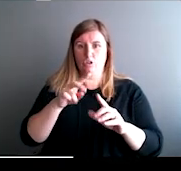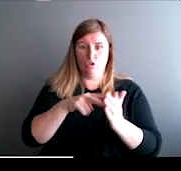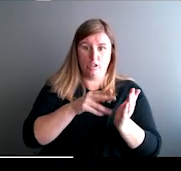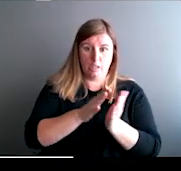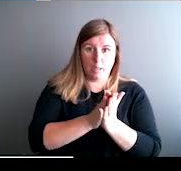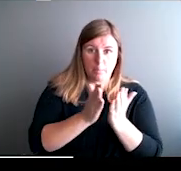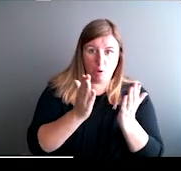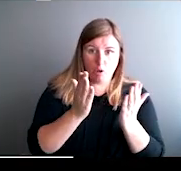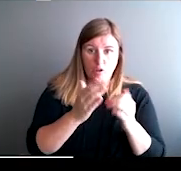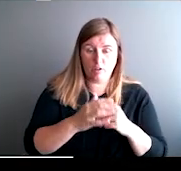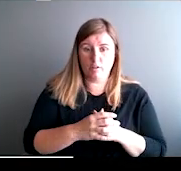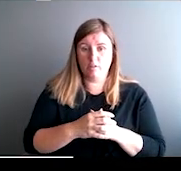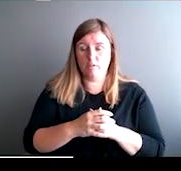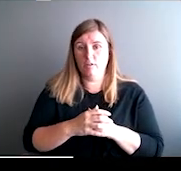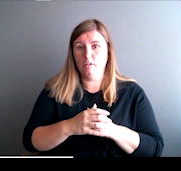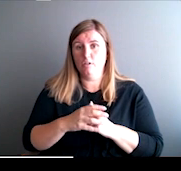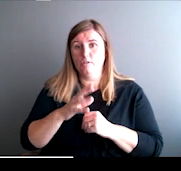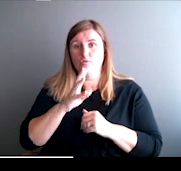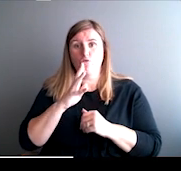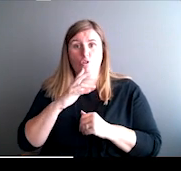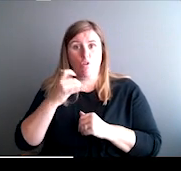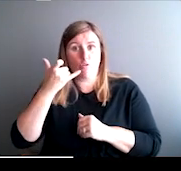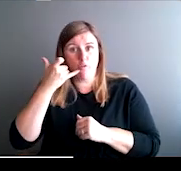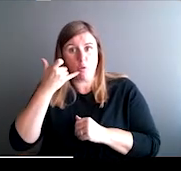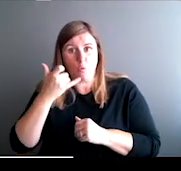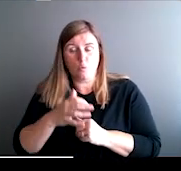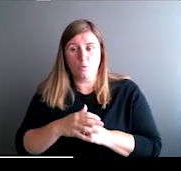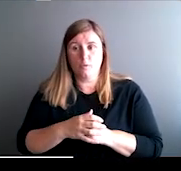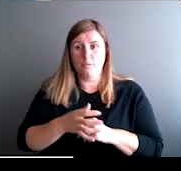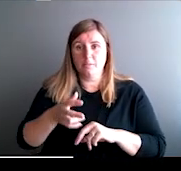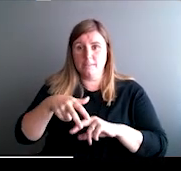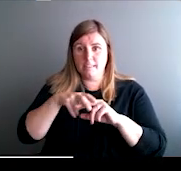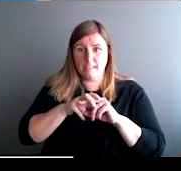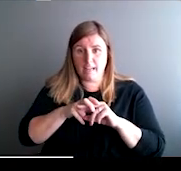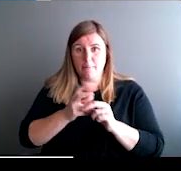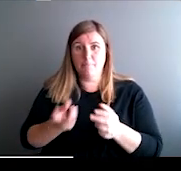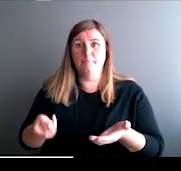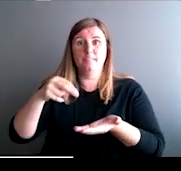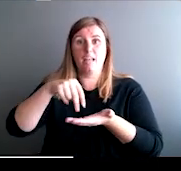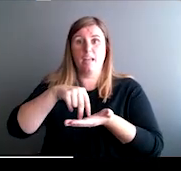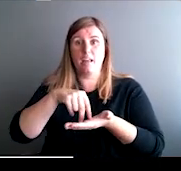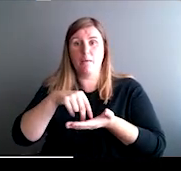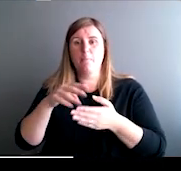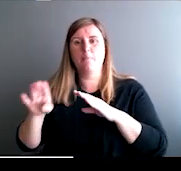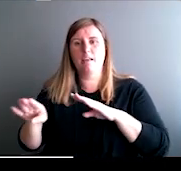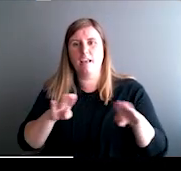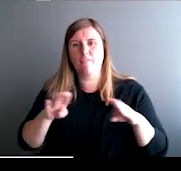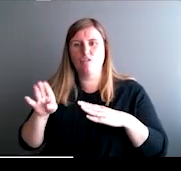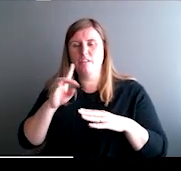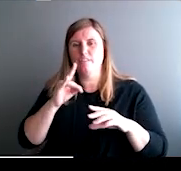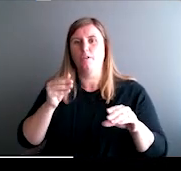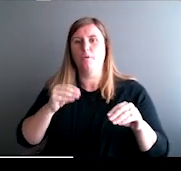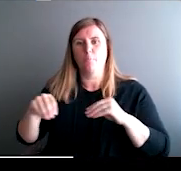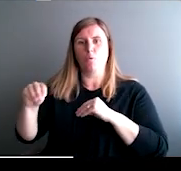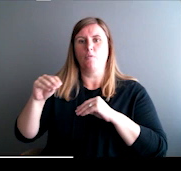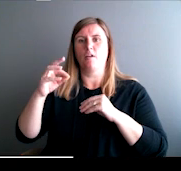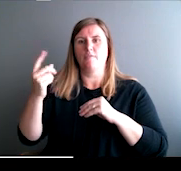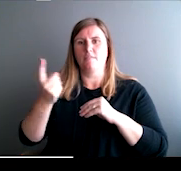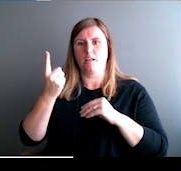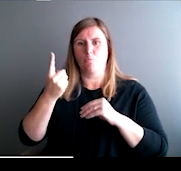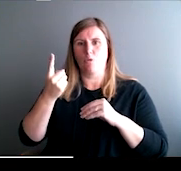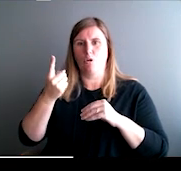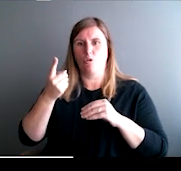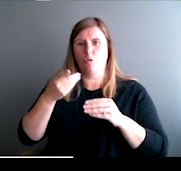book, talking on the phone, sitting down, standing up. Behavior is the movement of someone through